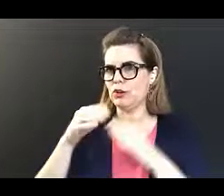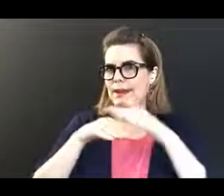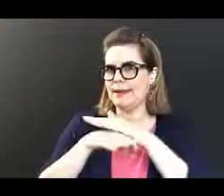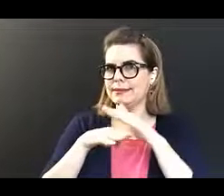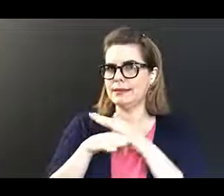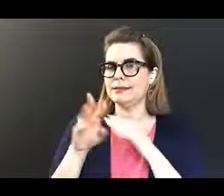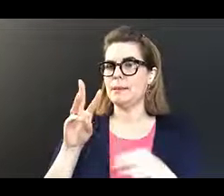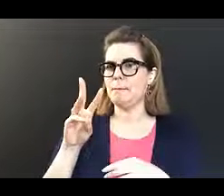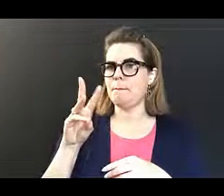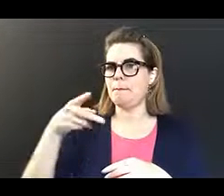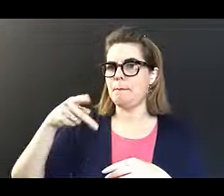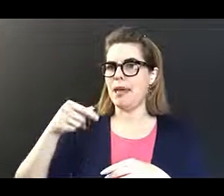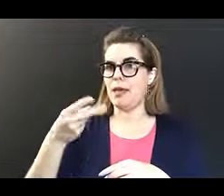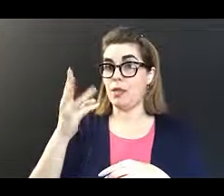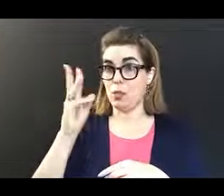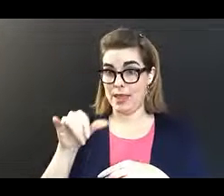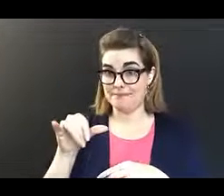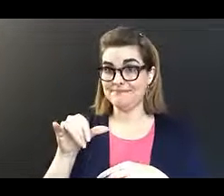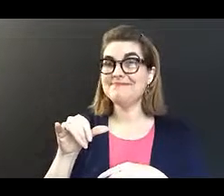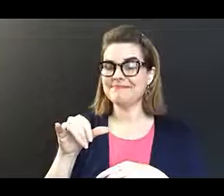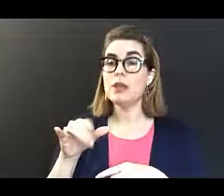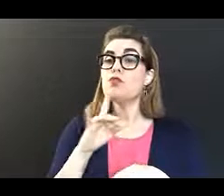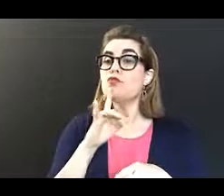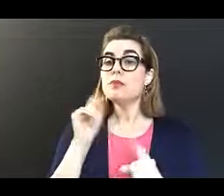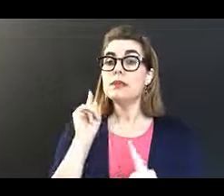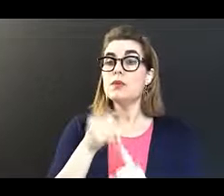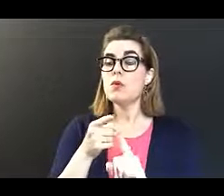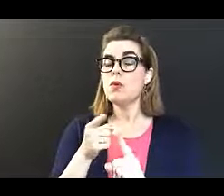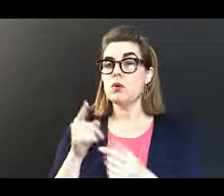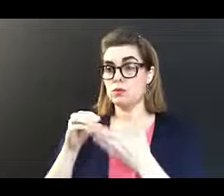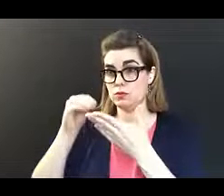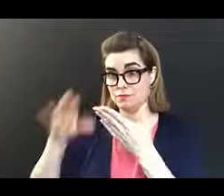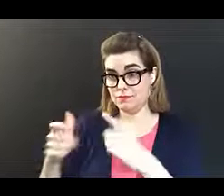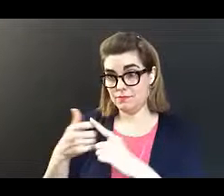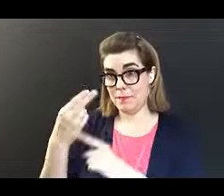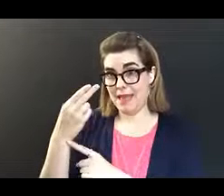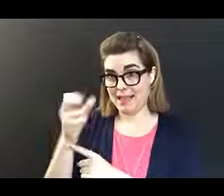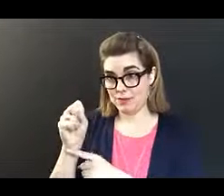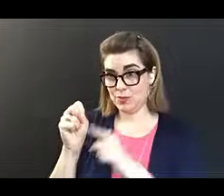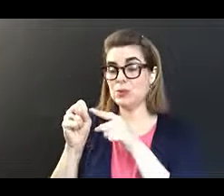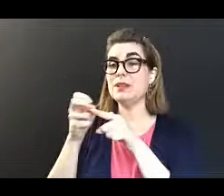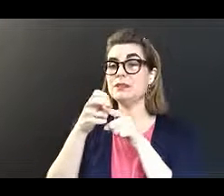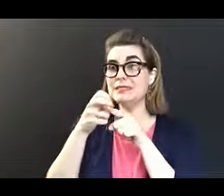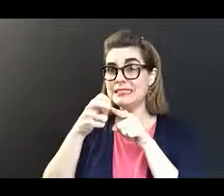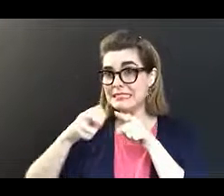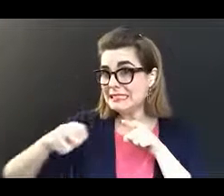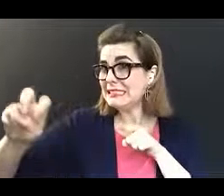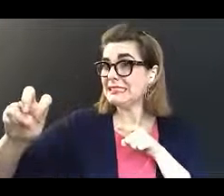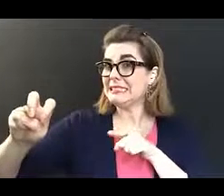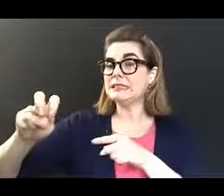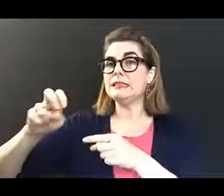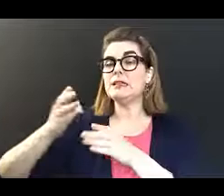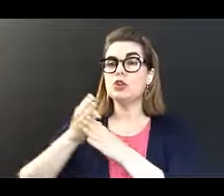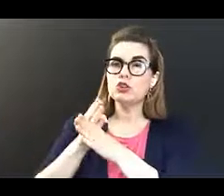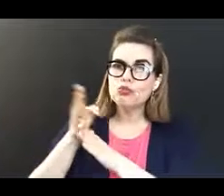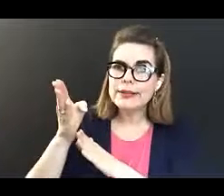our high school students a seamless pathway transition from the high school setting into either like career